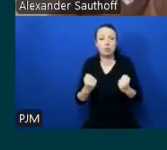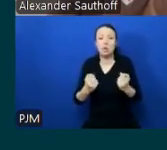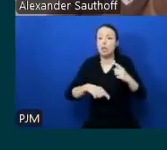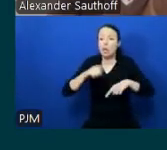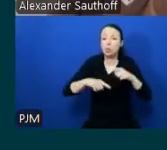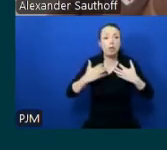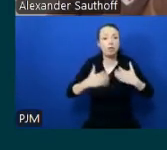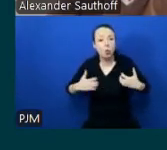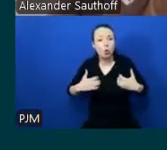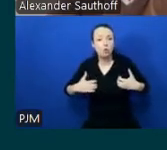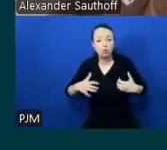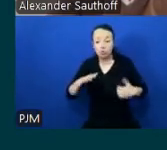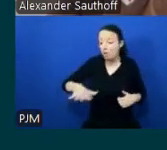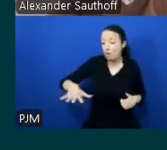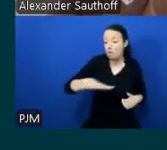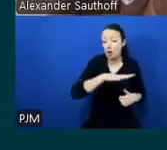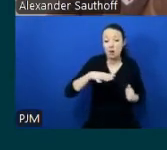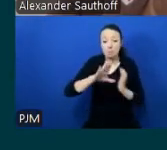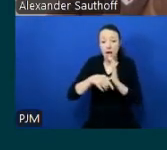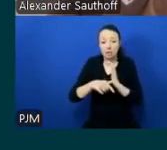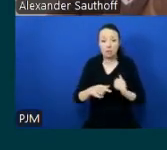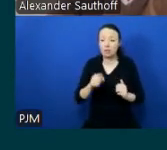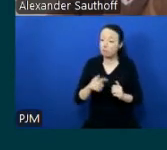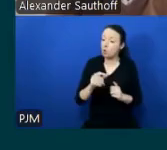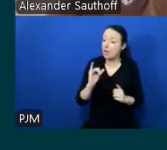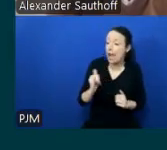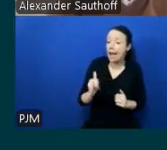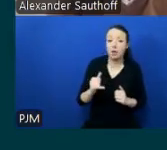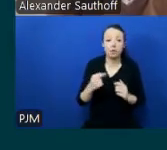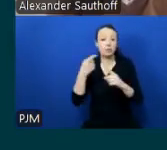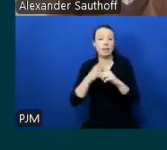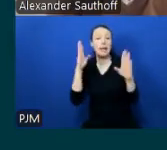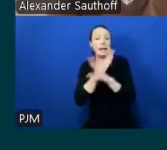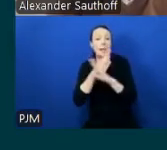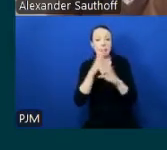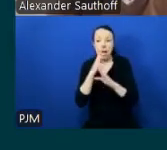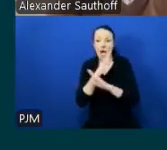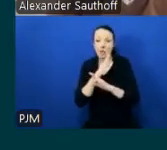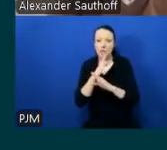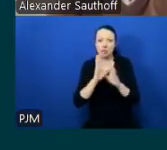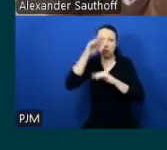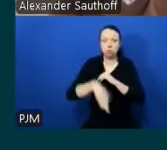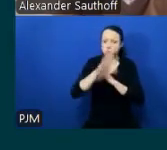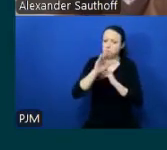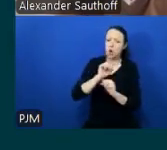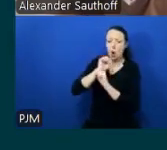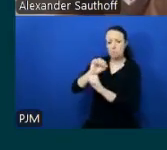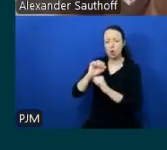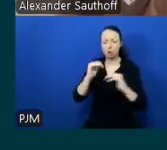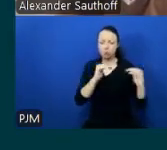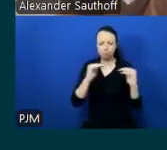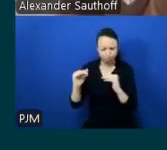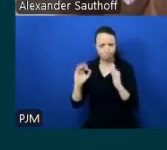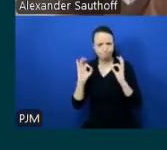the climate resilience, and to boost quality of life for urban dwellers. However, this requires